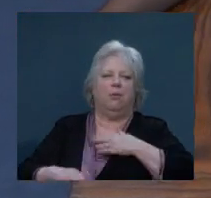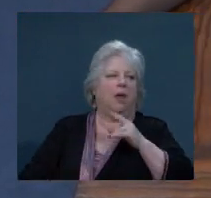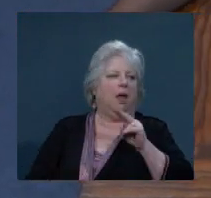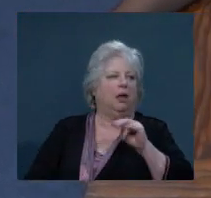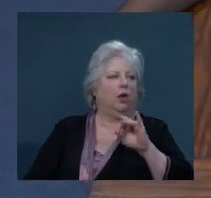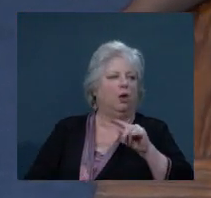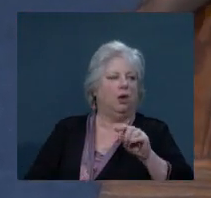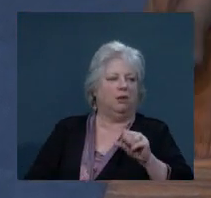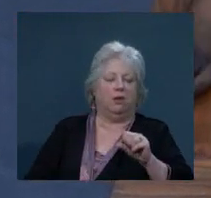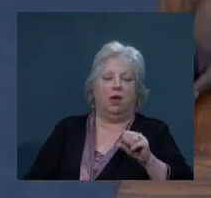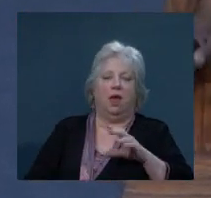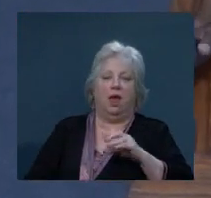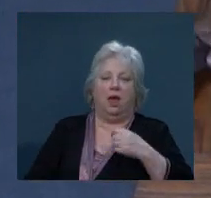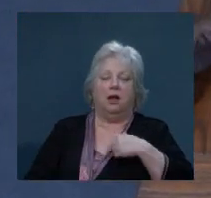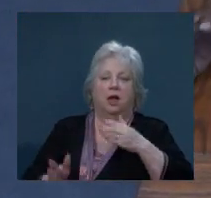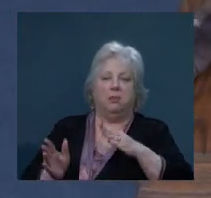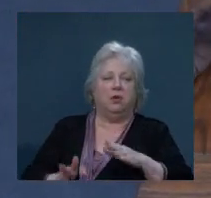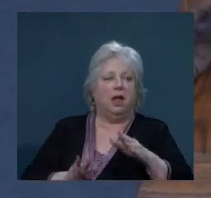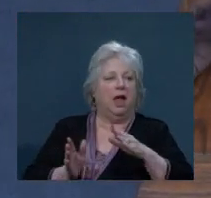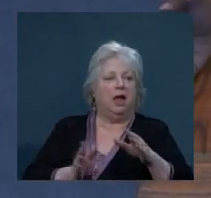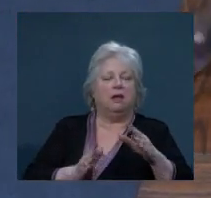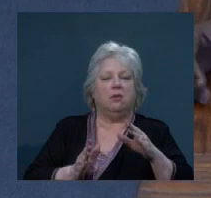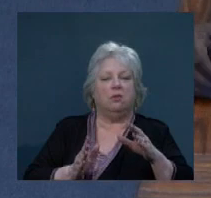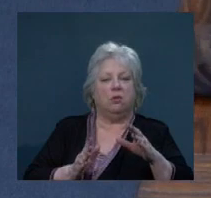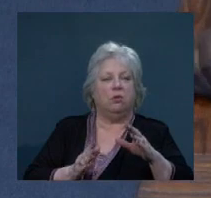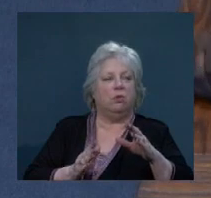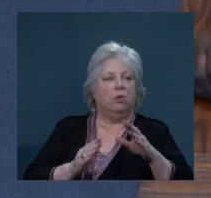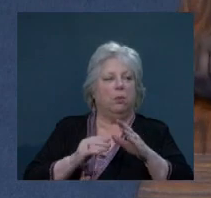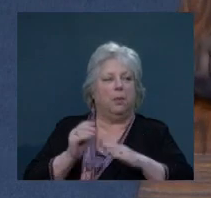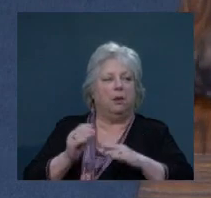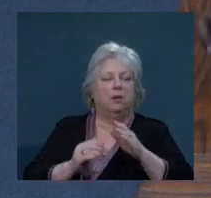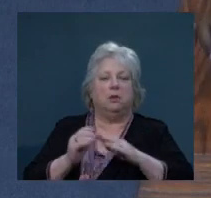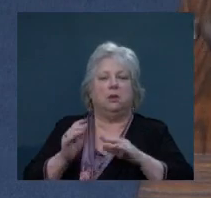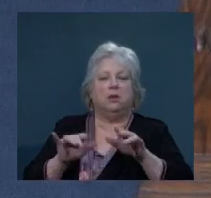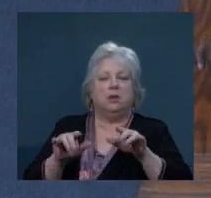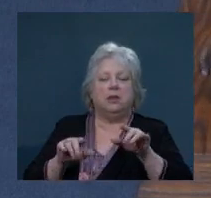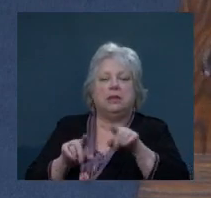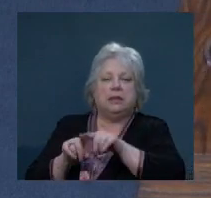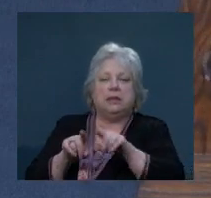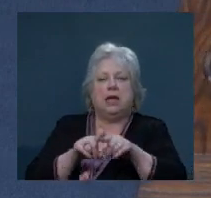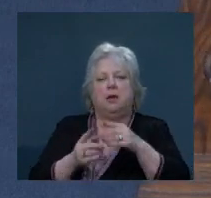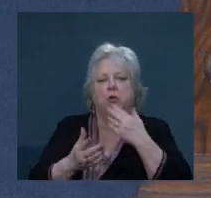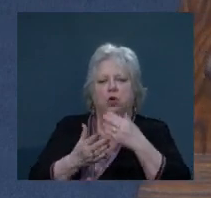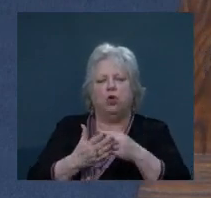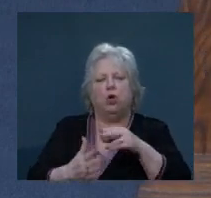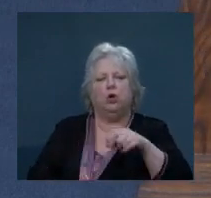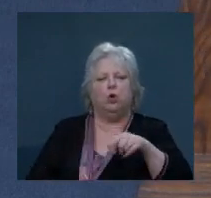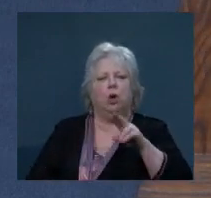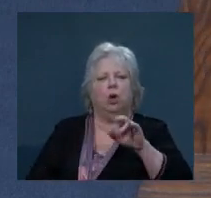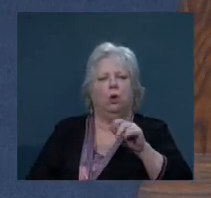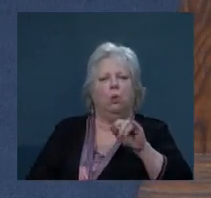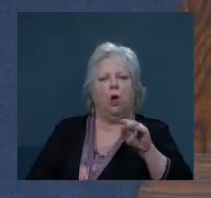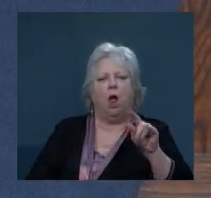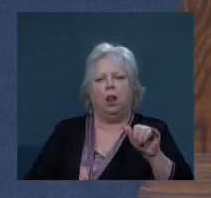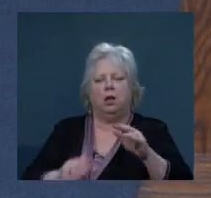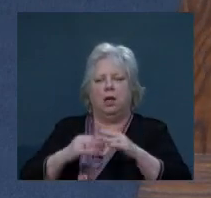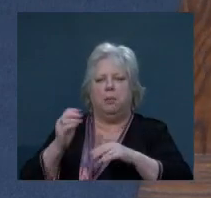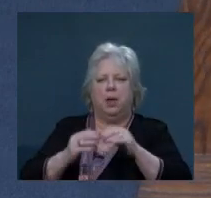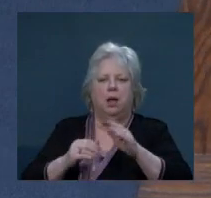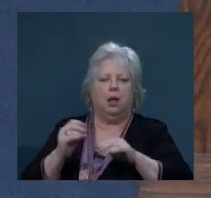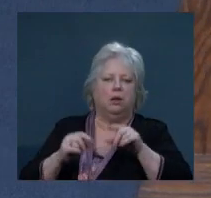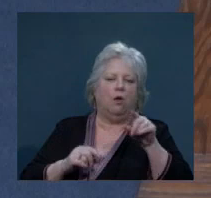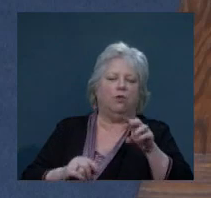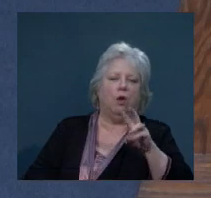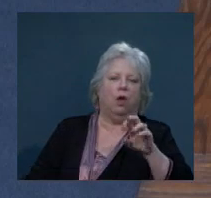and I plan to put the same good quality bill in over on